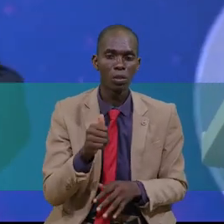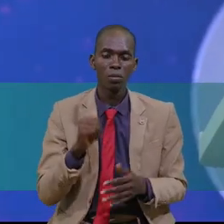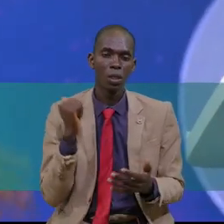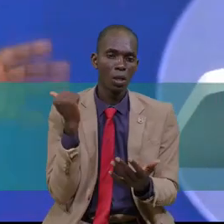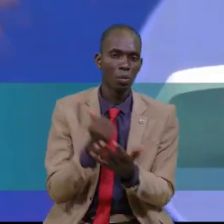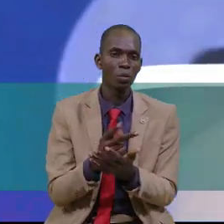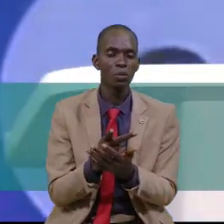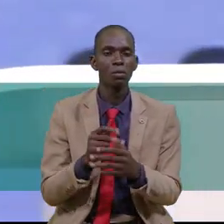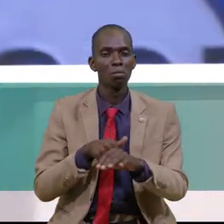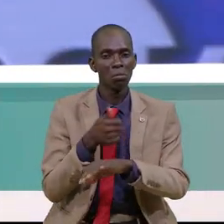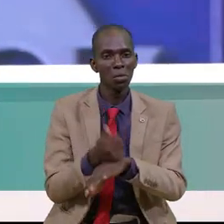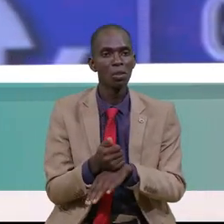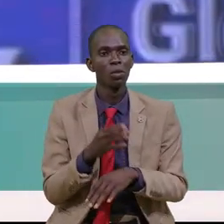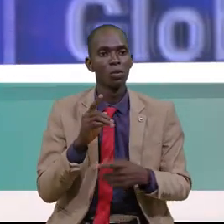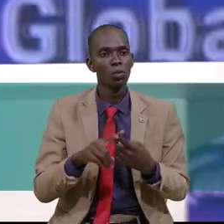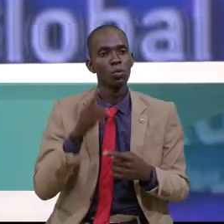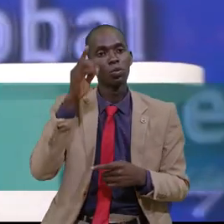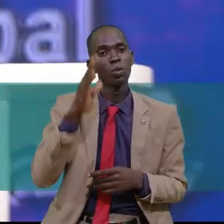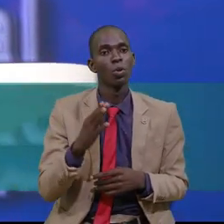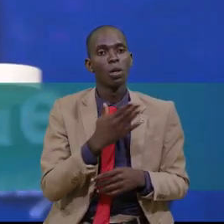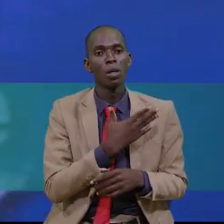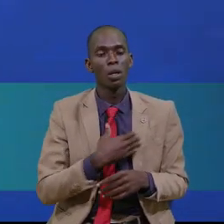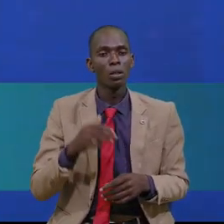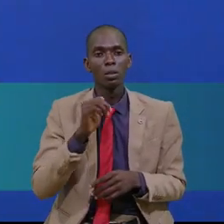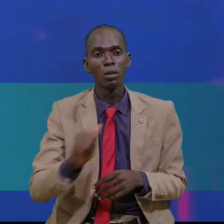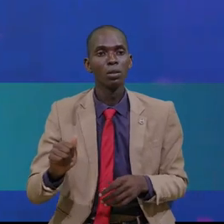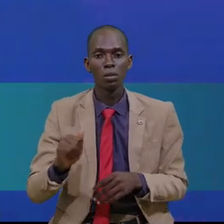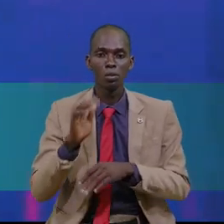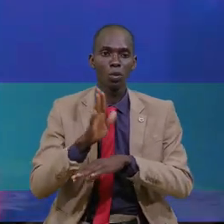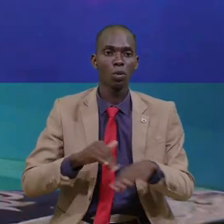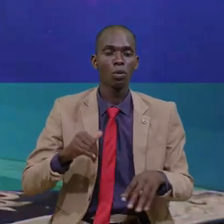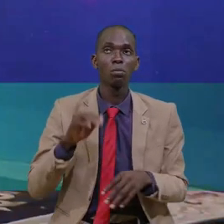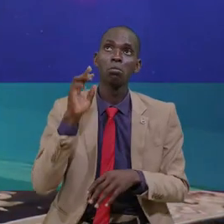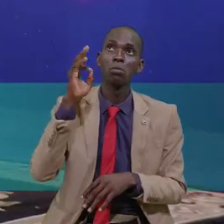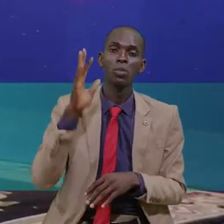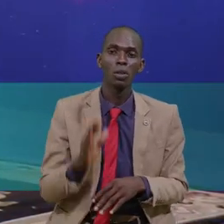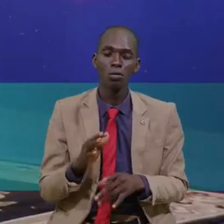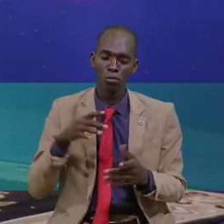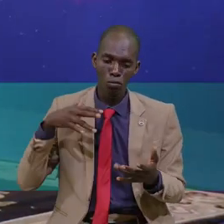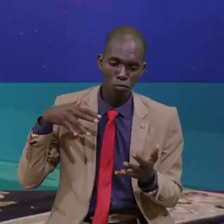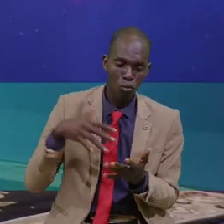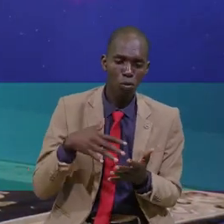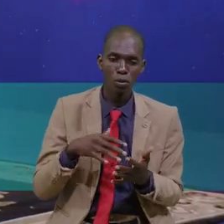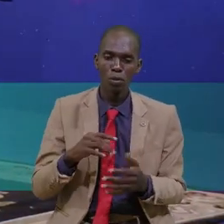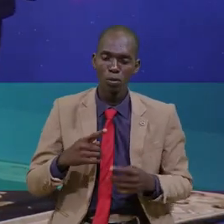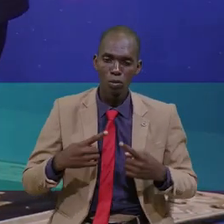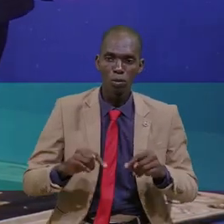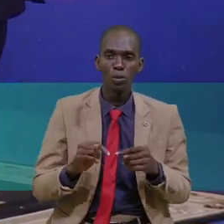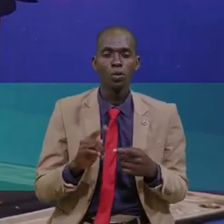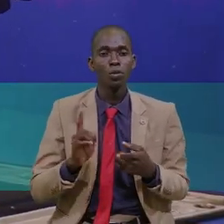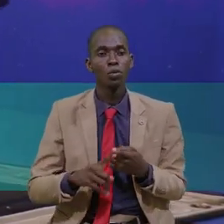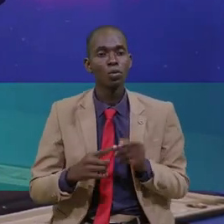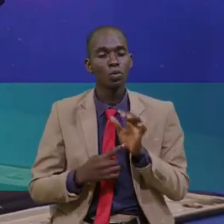God. I'm an ordained minister. Go beyond that. Study, endeavor to show